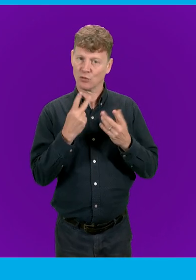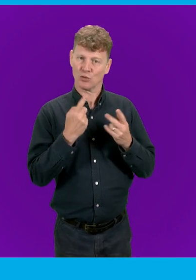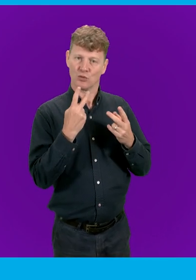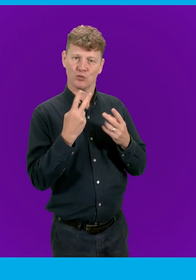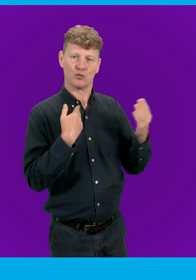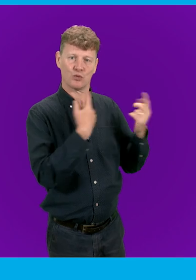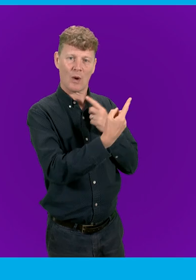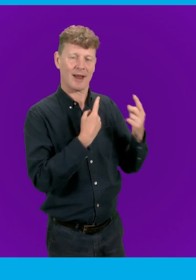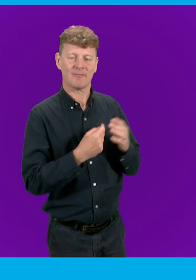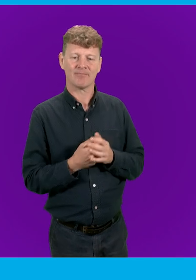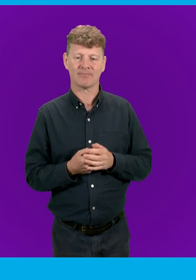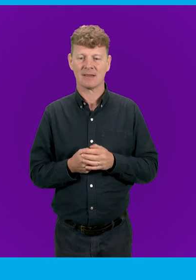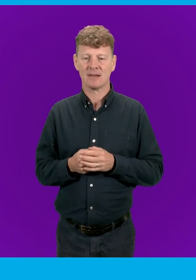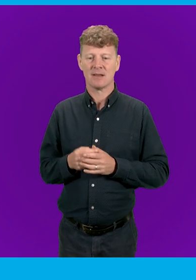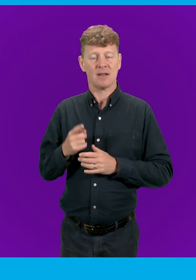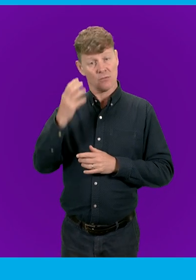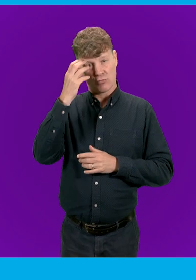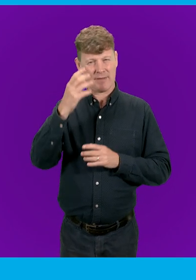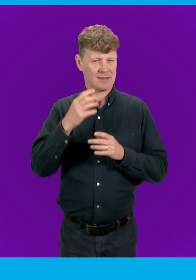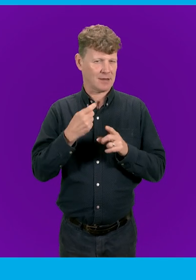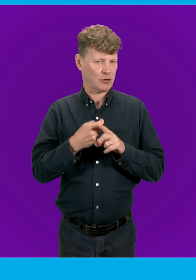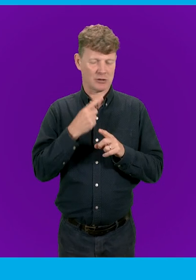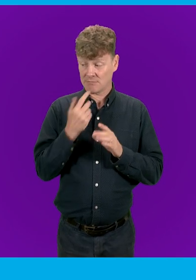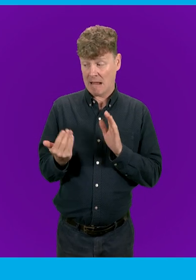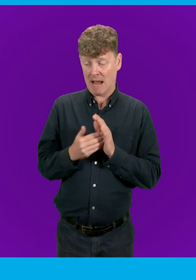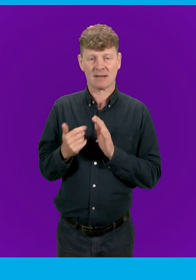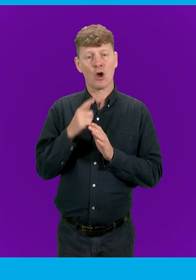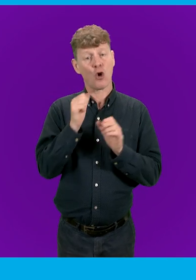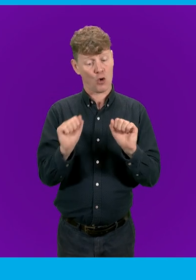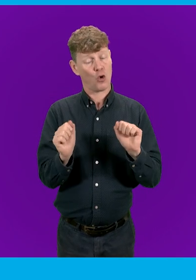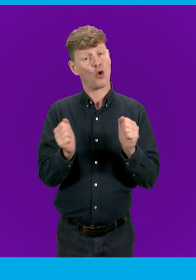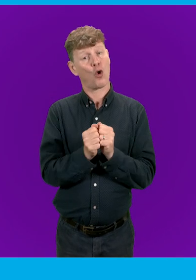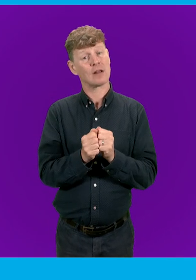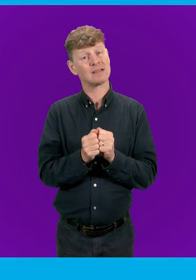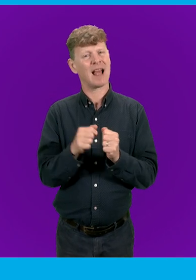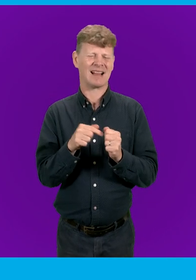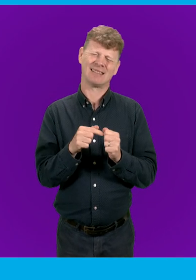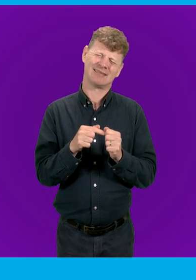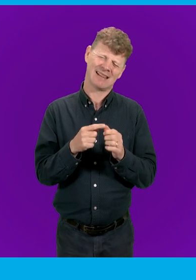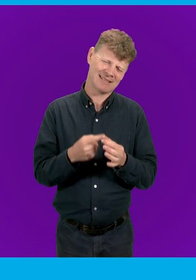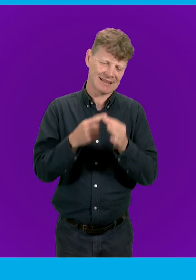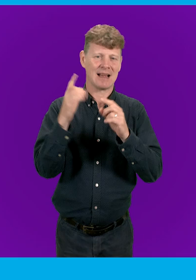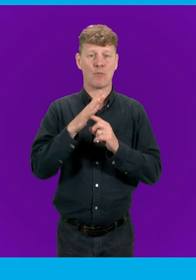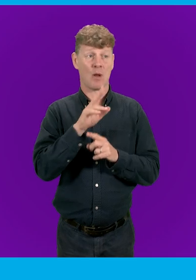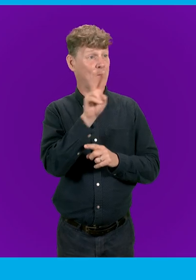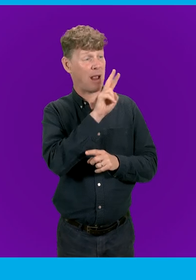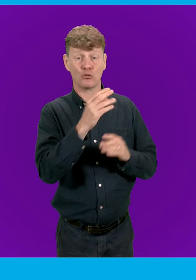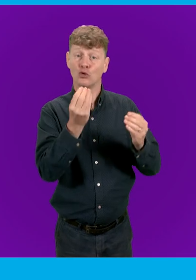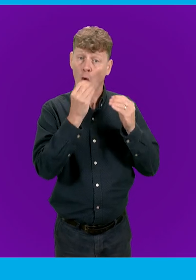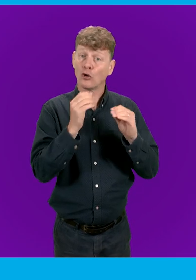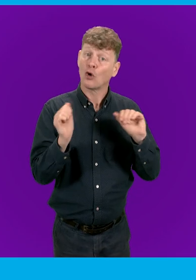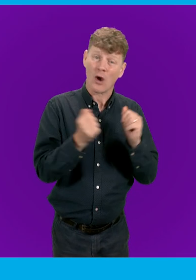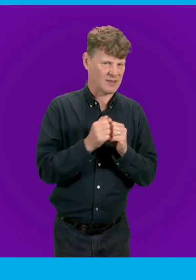Sorry to add to that. I think that consent is a particular, particularly important because most parents were not taught about consent. It's really